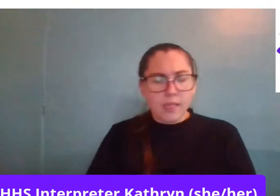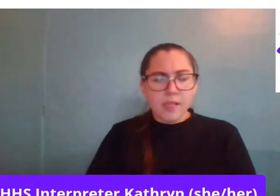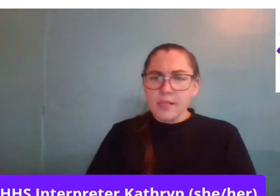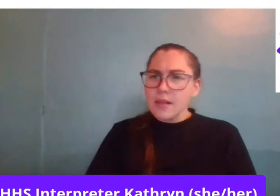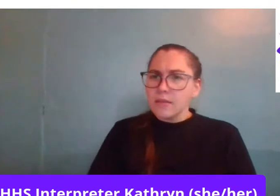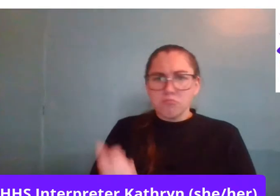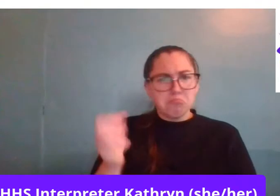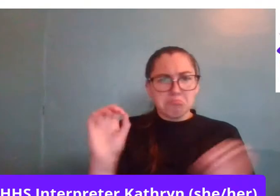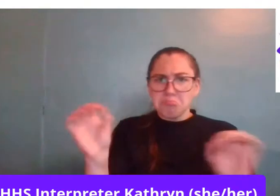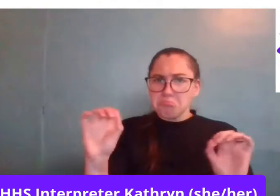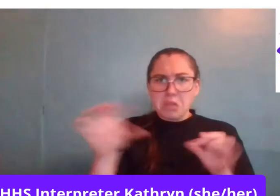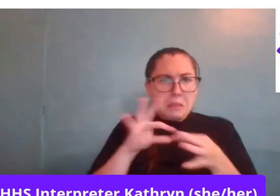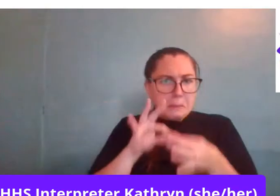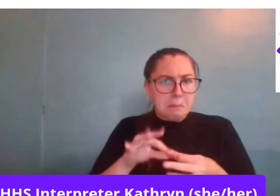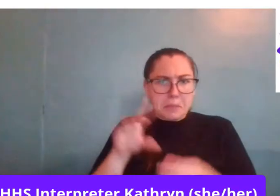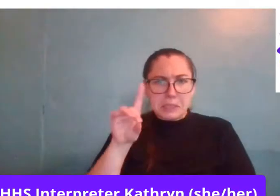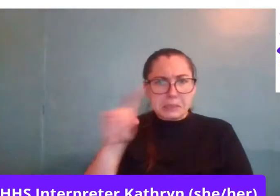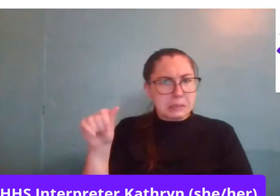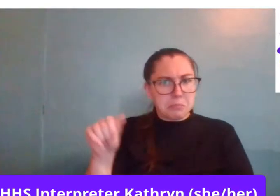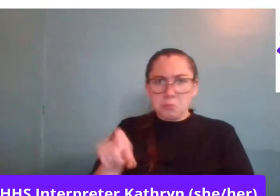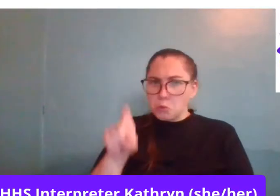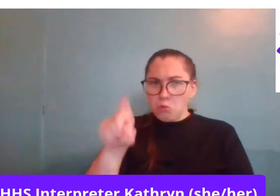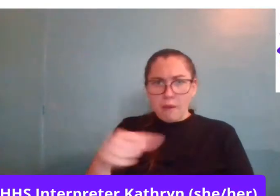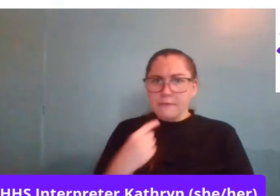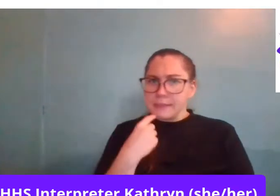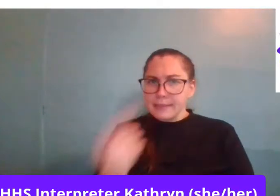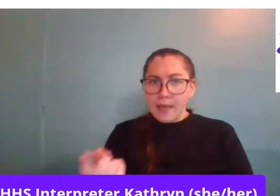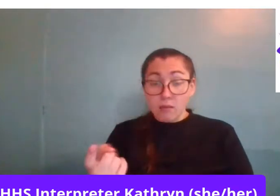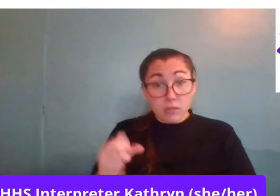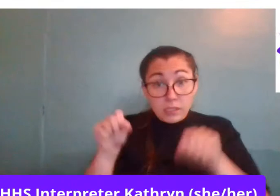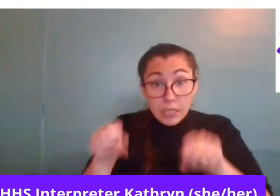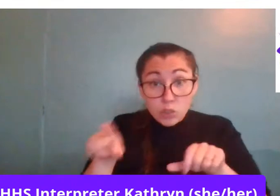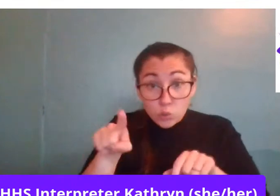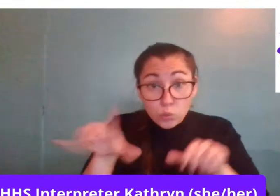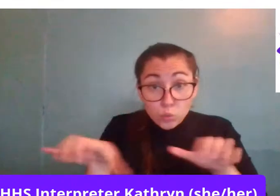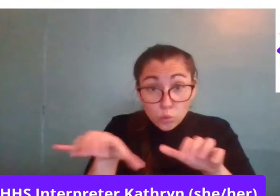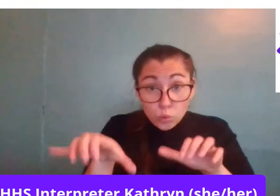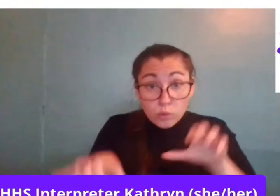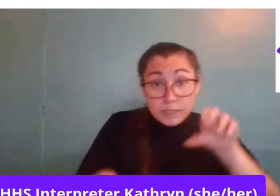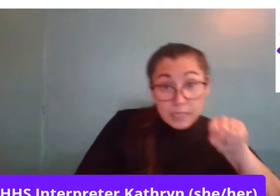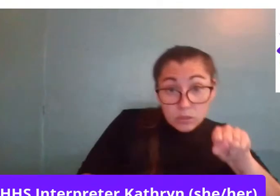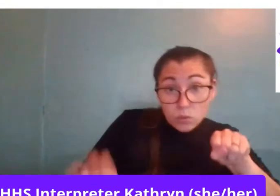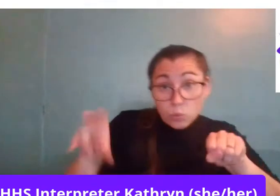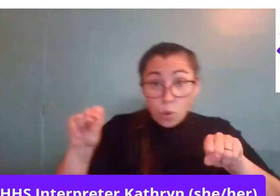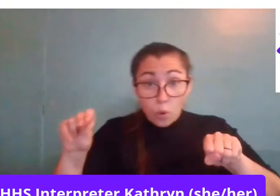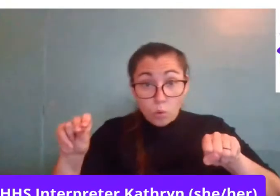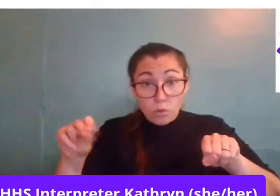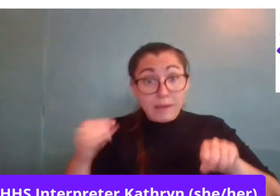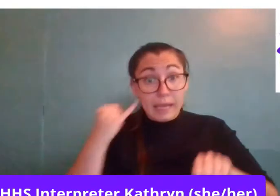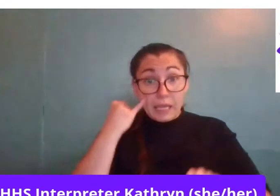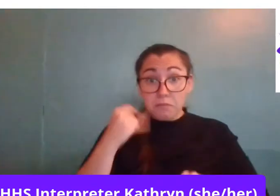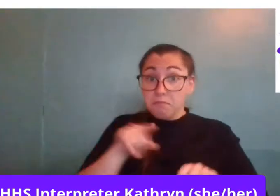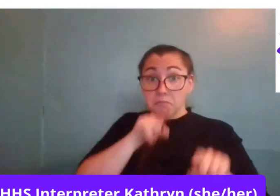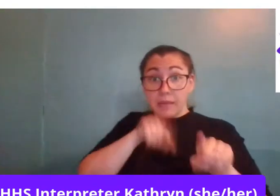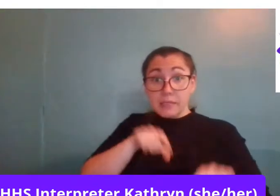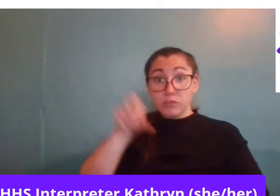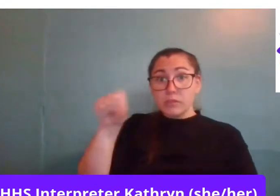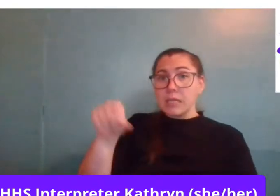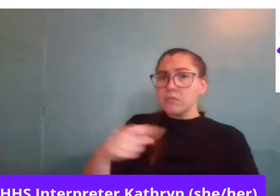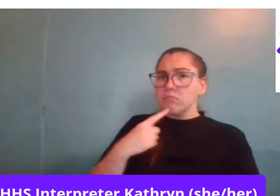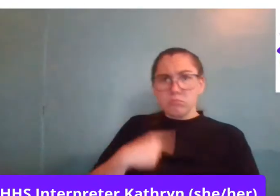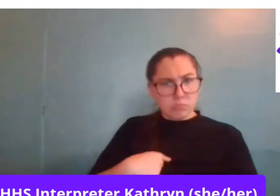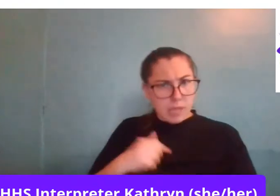anything related. It's, can you do the job? Yes or no? And if the answer is yes, you can say, tell me